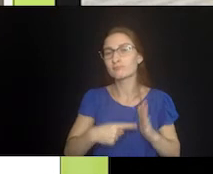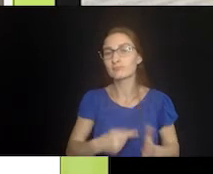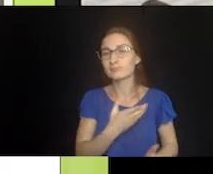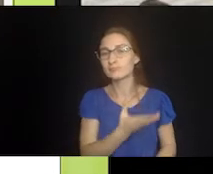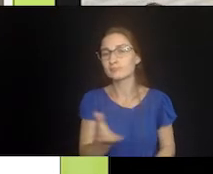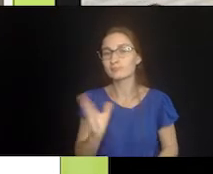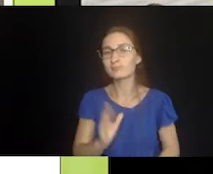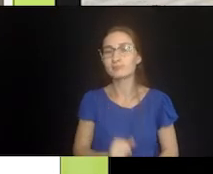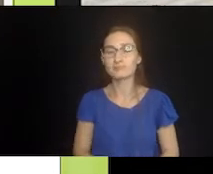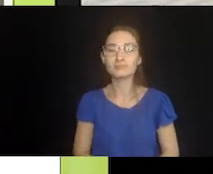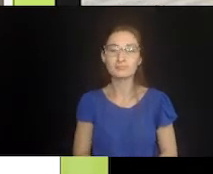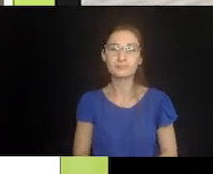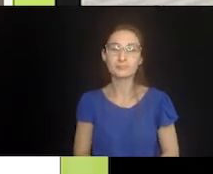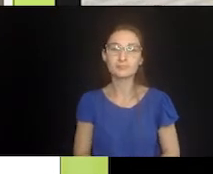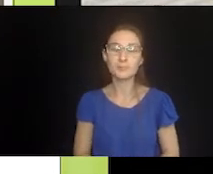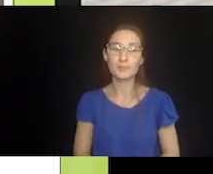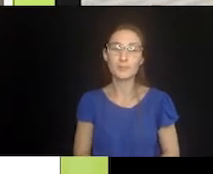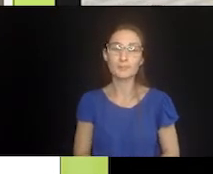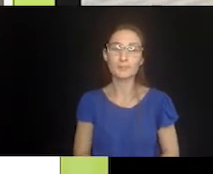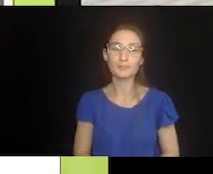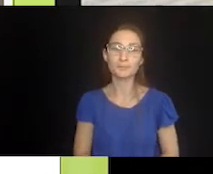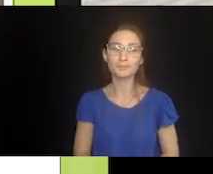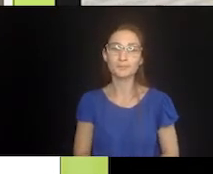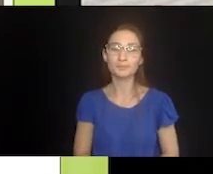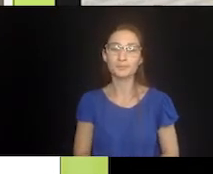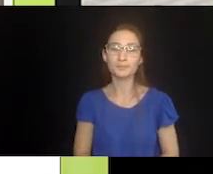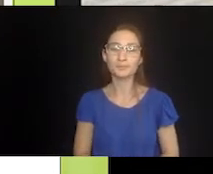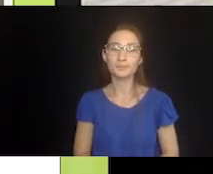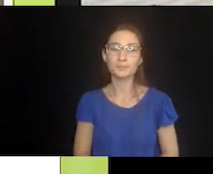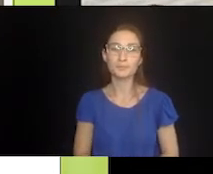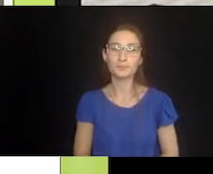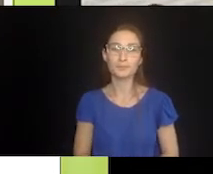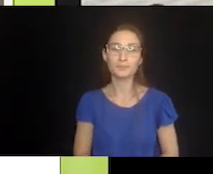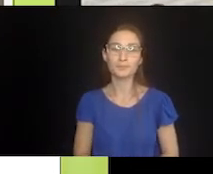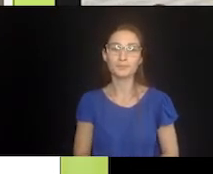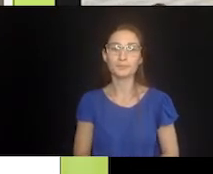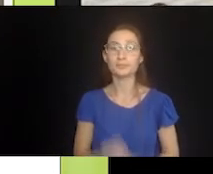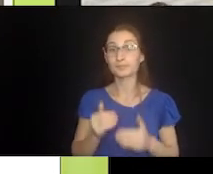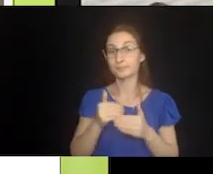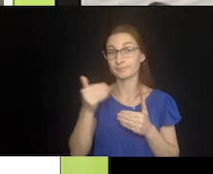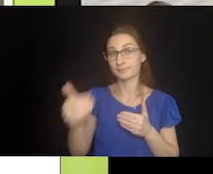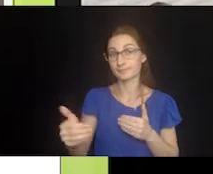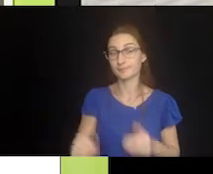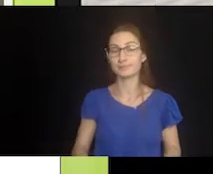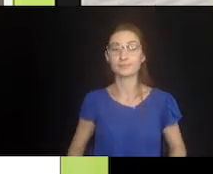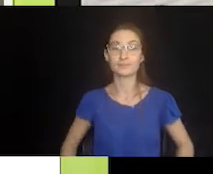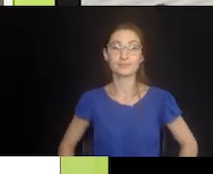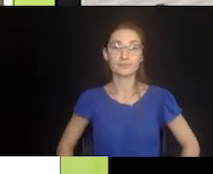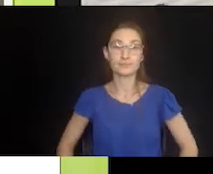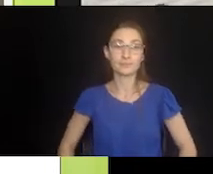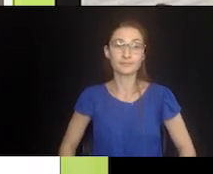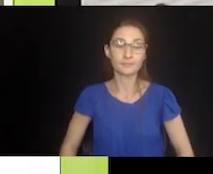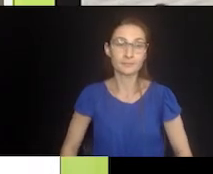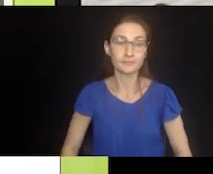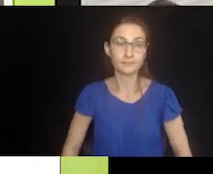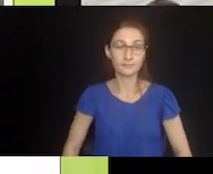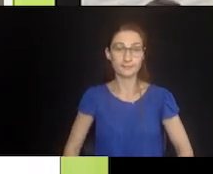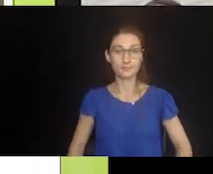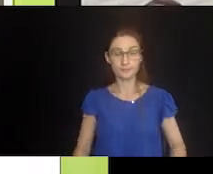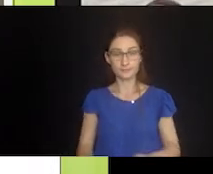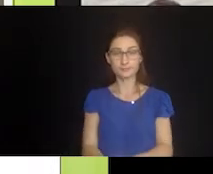And these are just a few of our sponsors that we've had over the years for our conference. Next